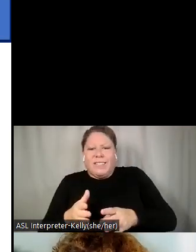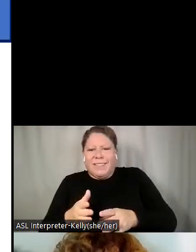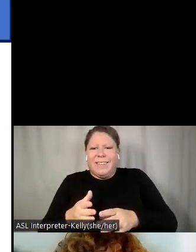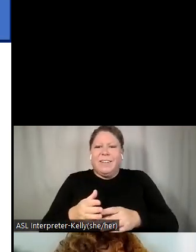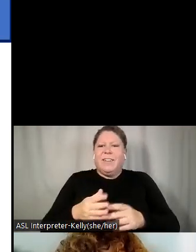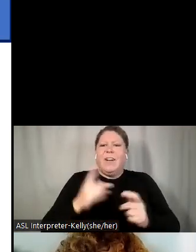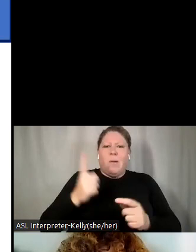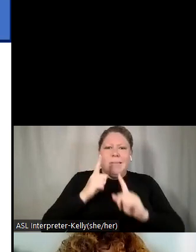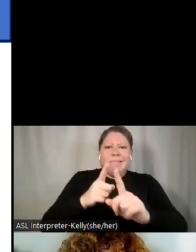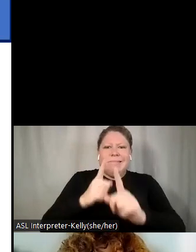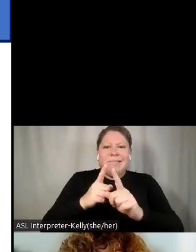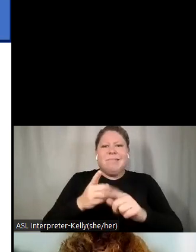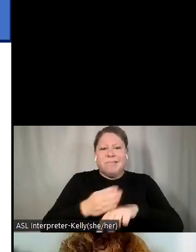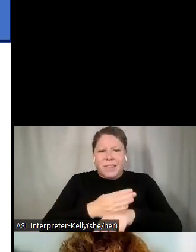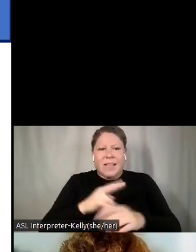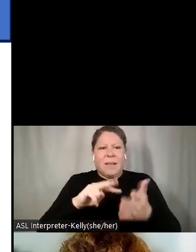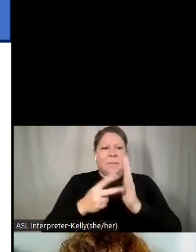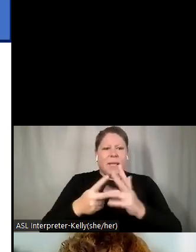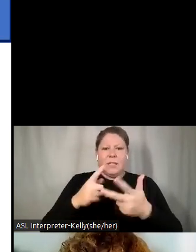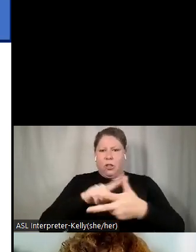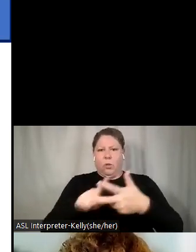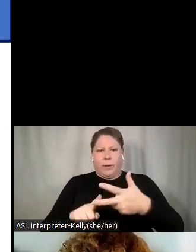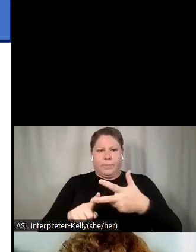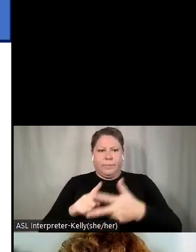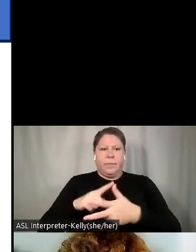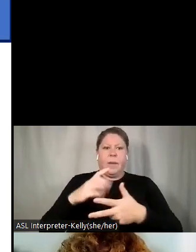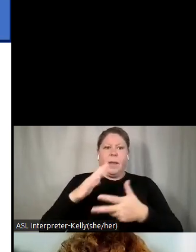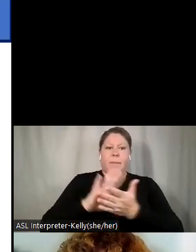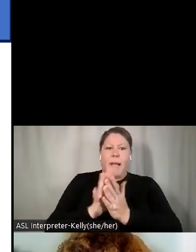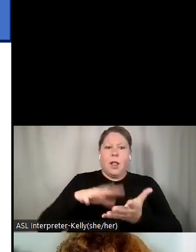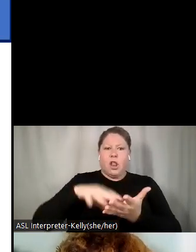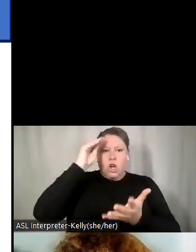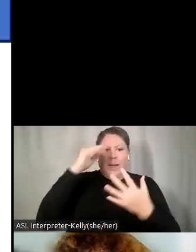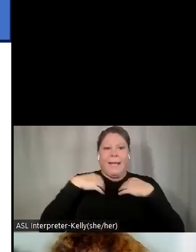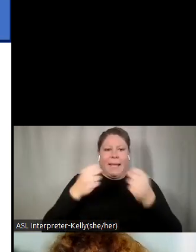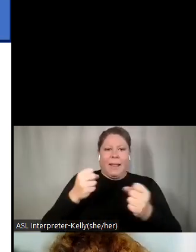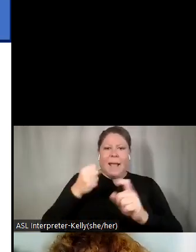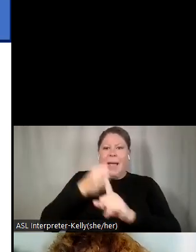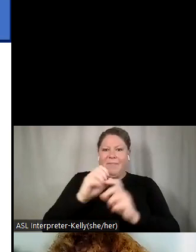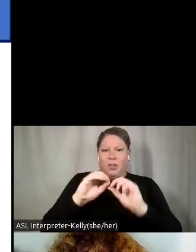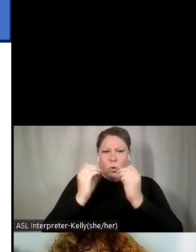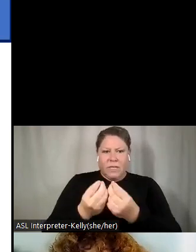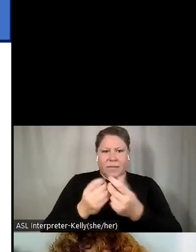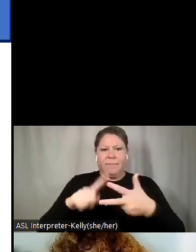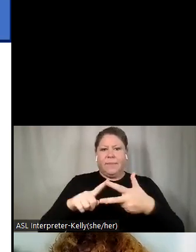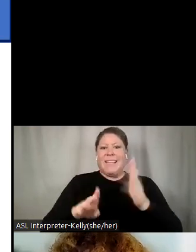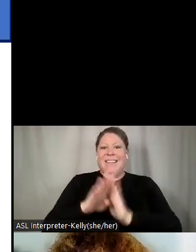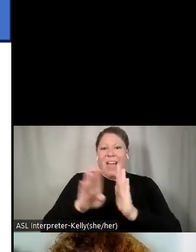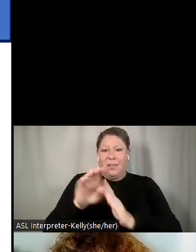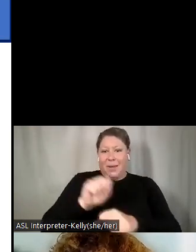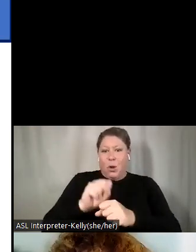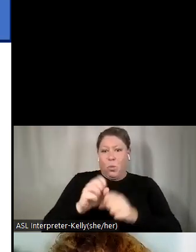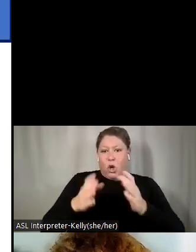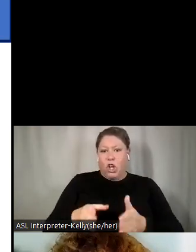objectives: becoming a learning, healing, impactful organization, developing our people. And those of us who work in lean know that developing people